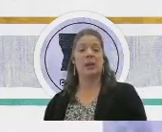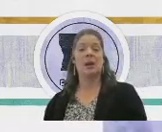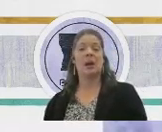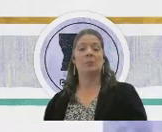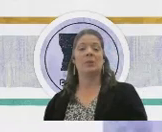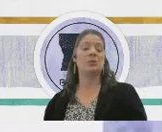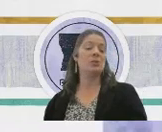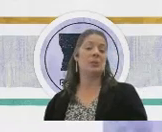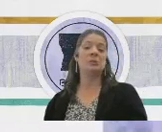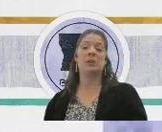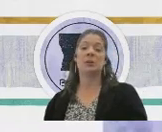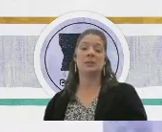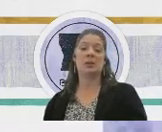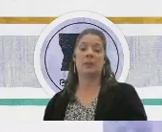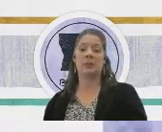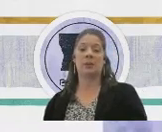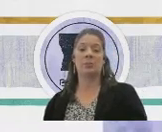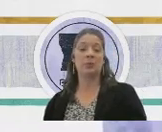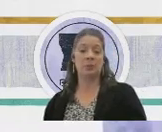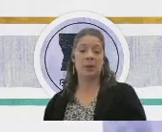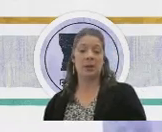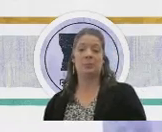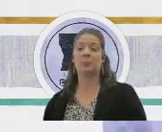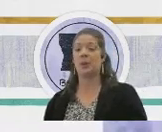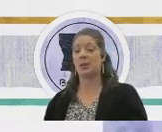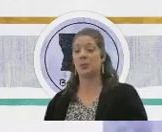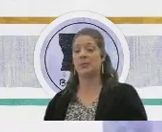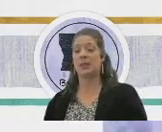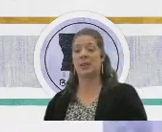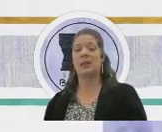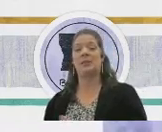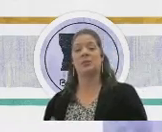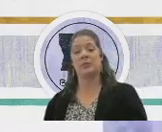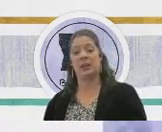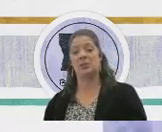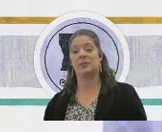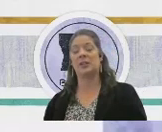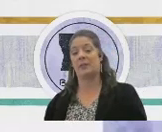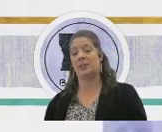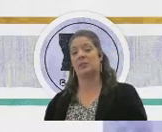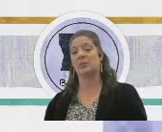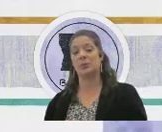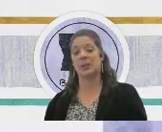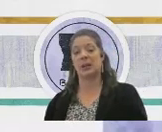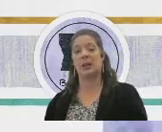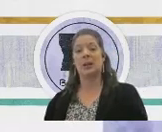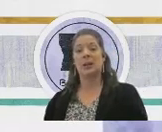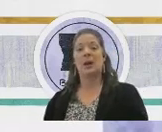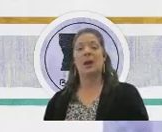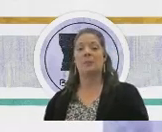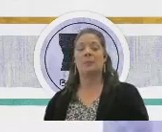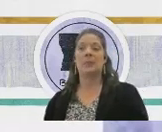setting. There are two separate laws that govern employment in a pre-K-12 setting and then certification of staff in a school